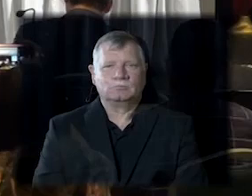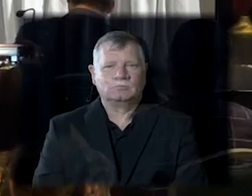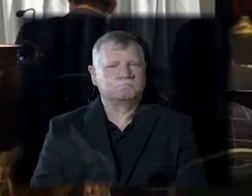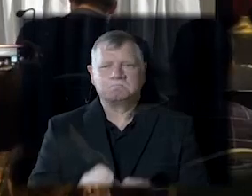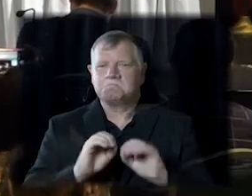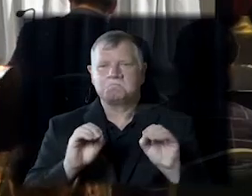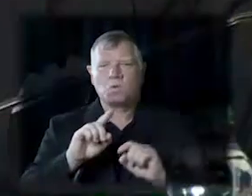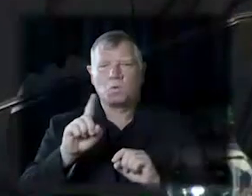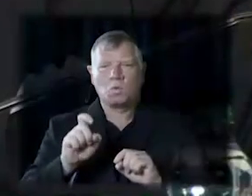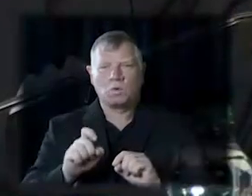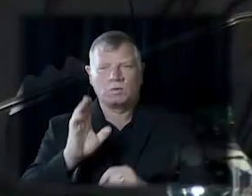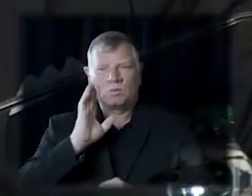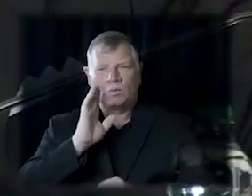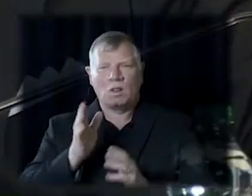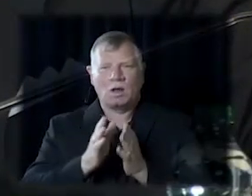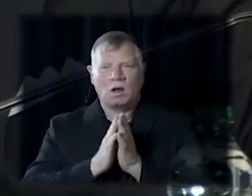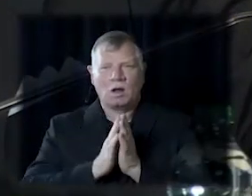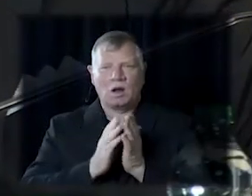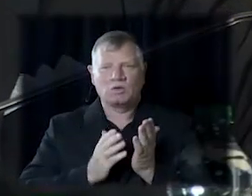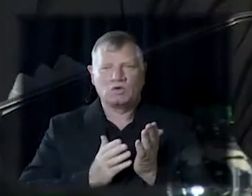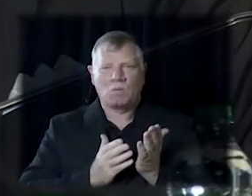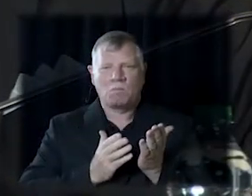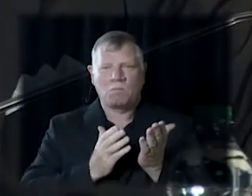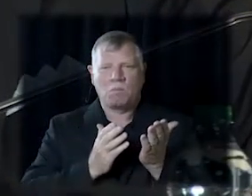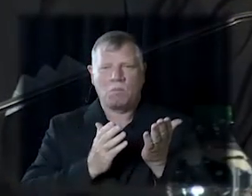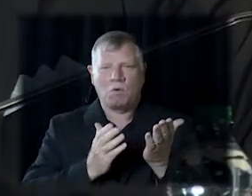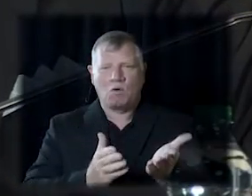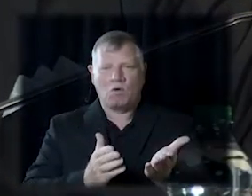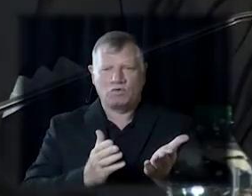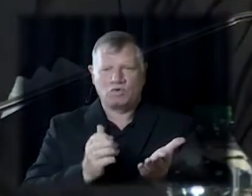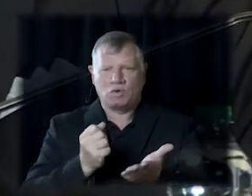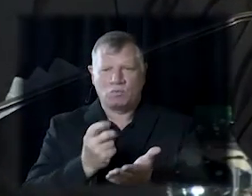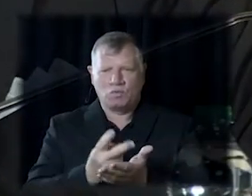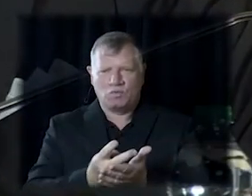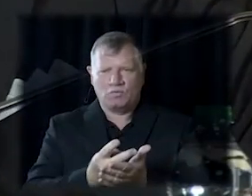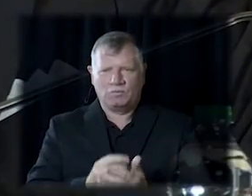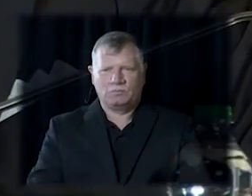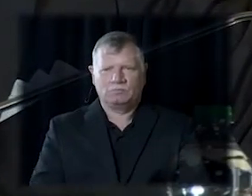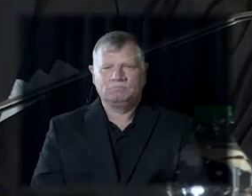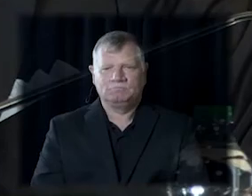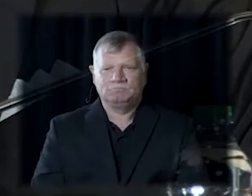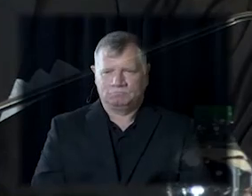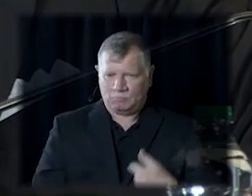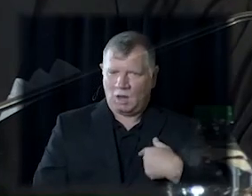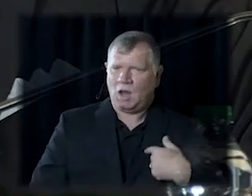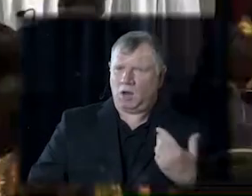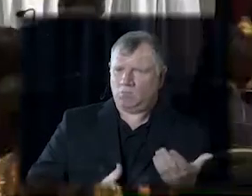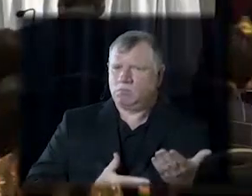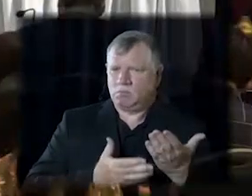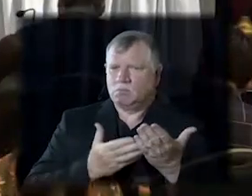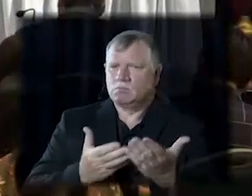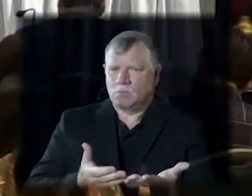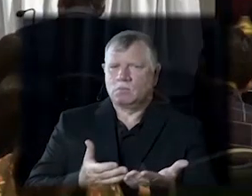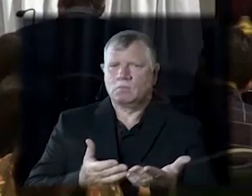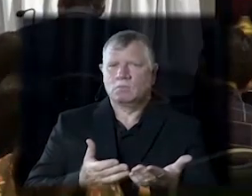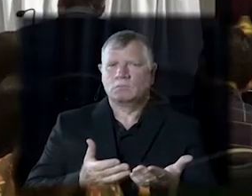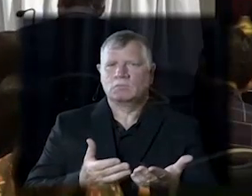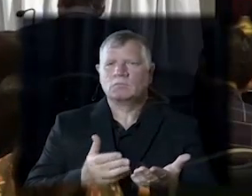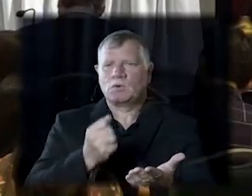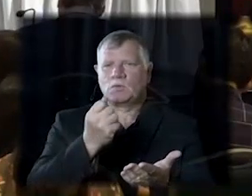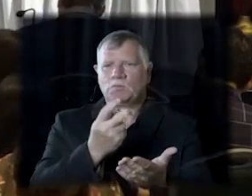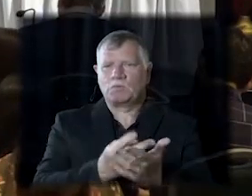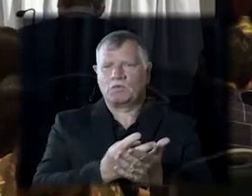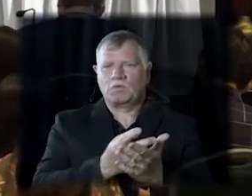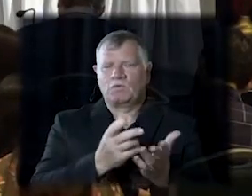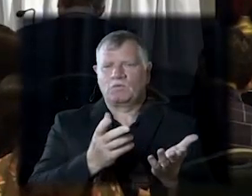There being no questions, I would like to ask for a motion to approve the minutes. I'll make that motion. I'd like to move to approve